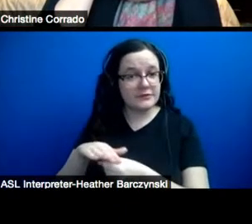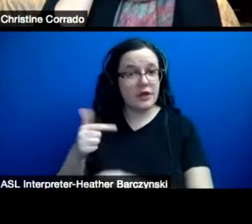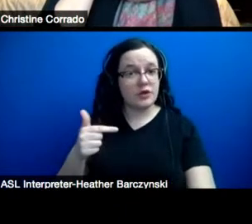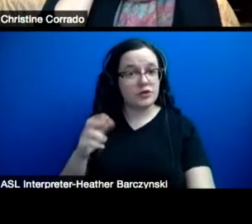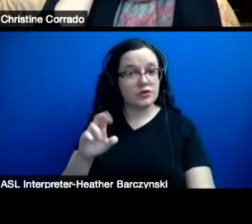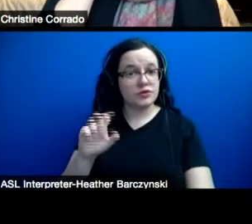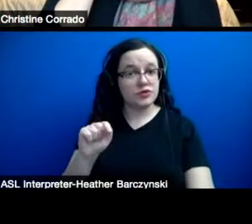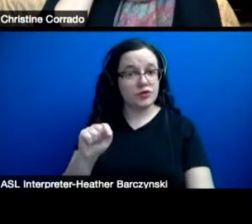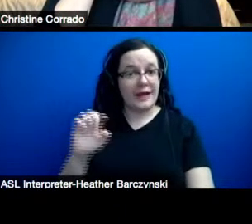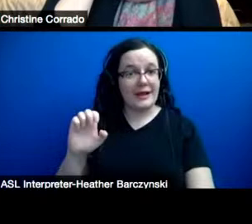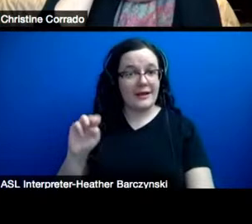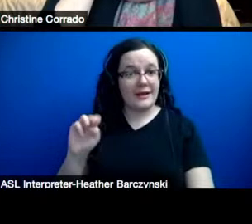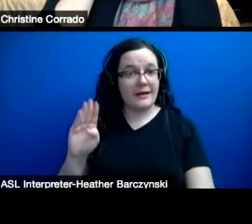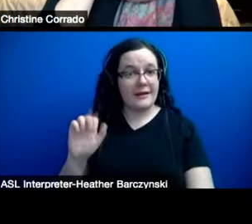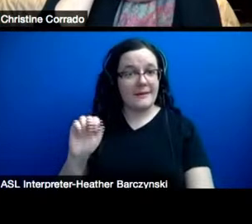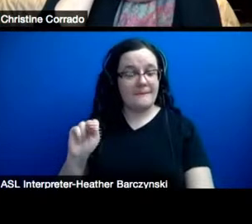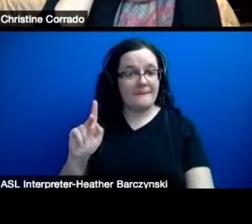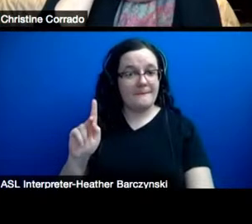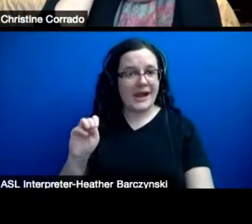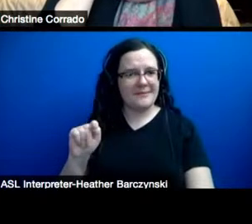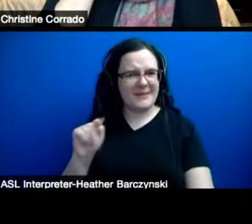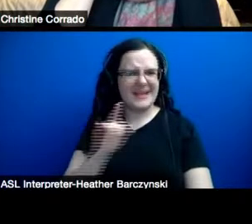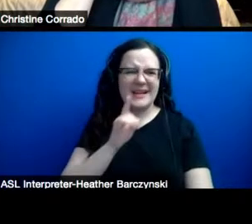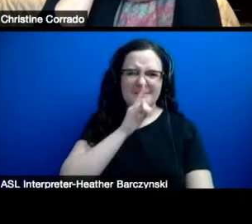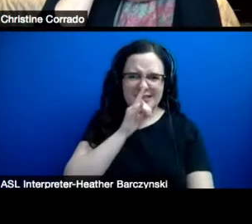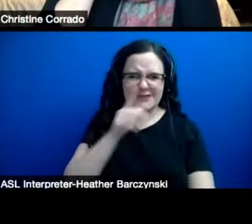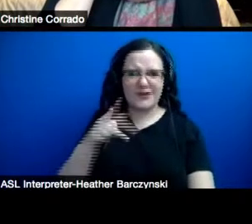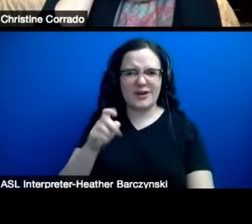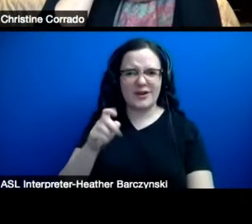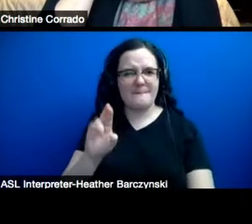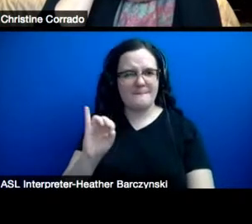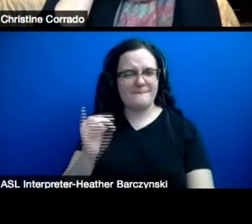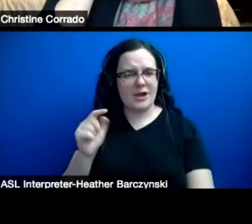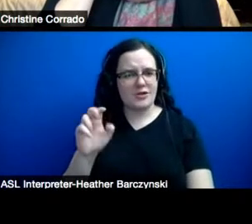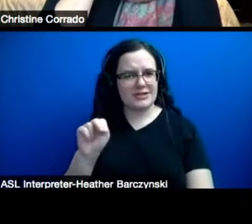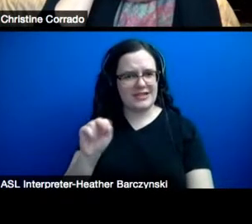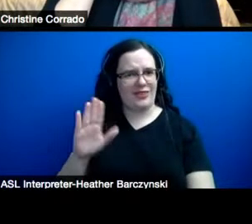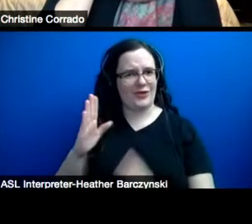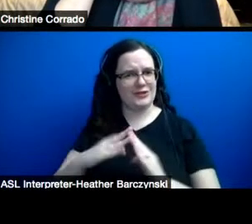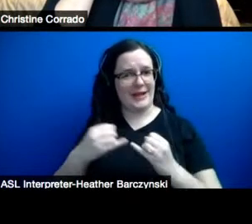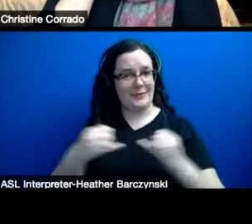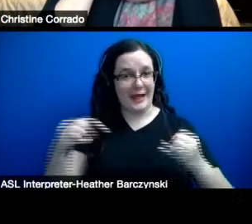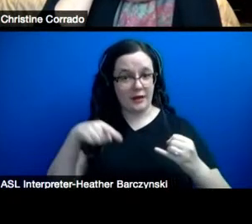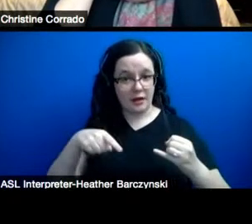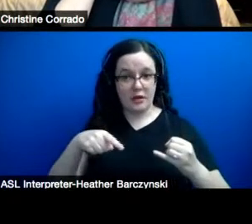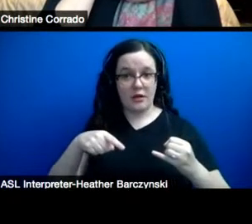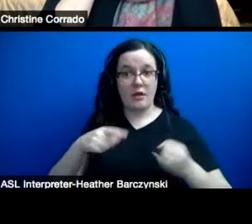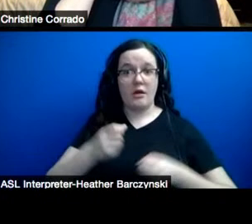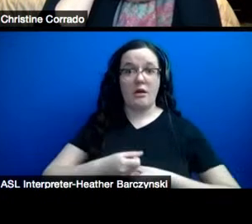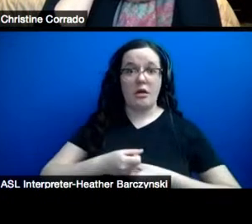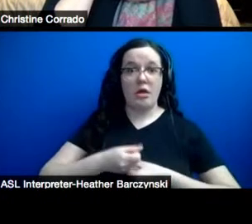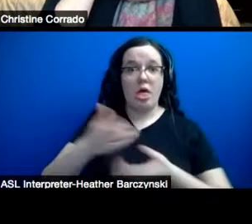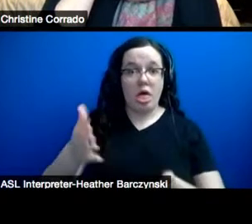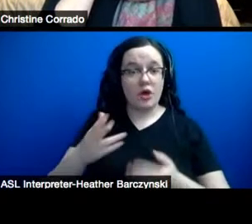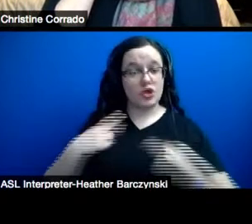Pittsford-Parrington town line, that were in fact caused by human activity. So I am at a loss